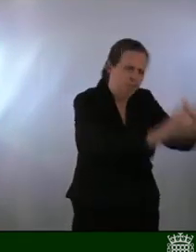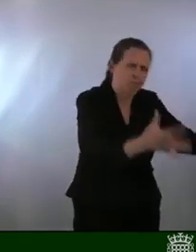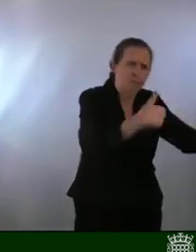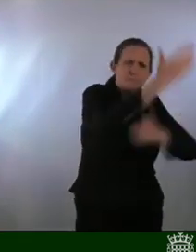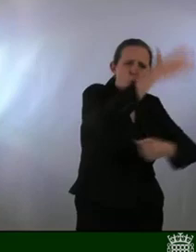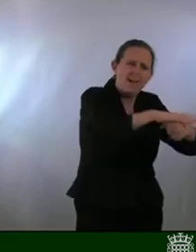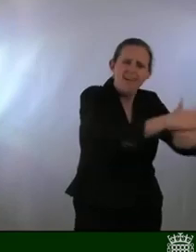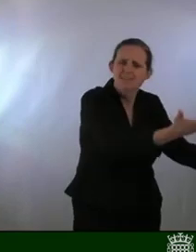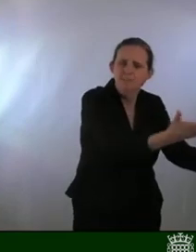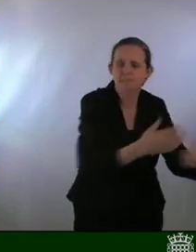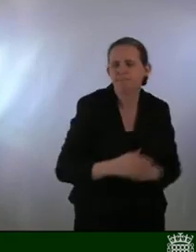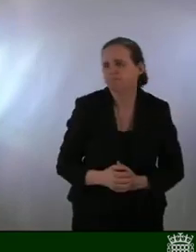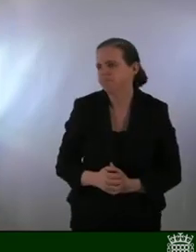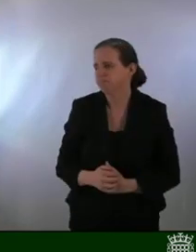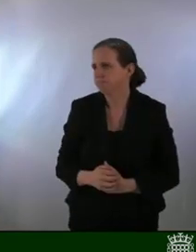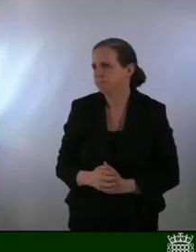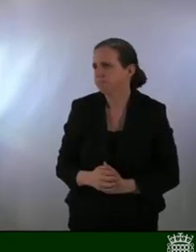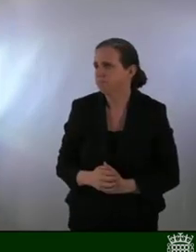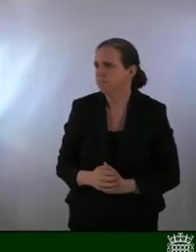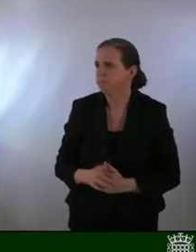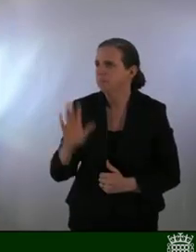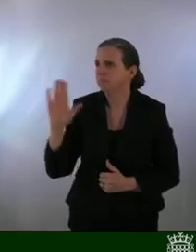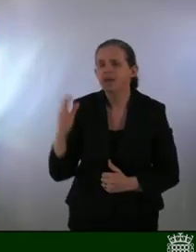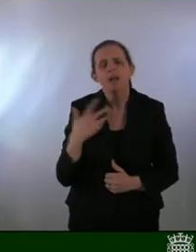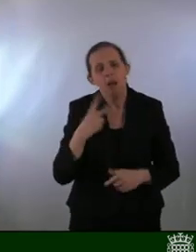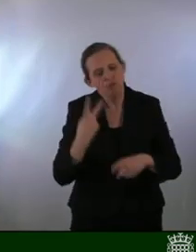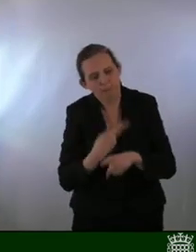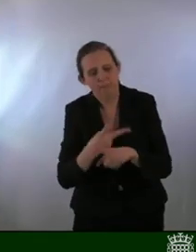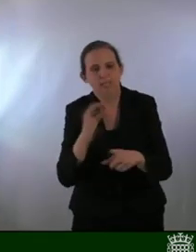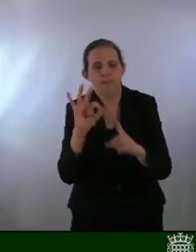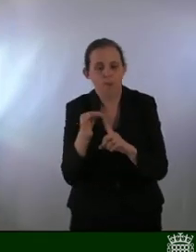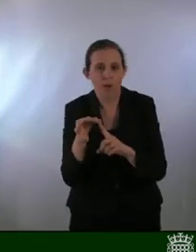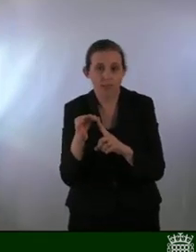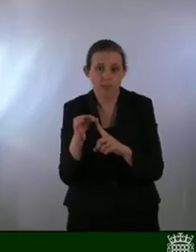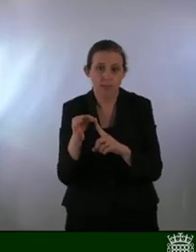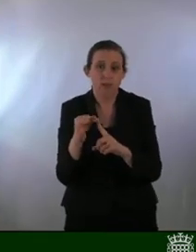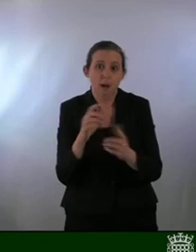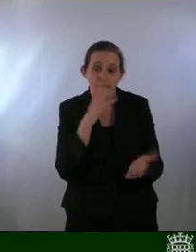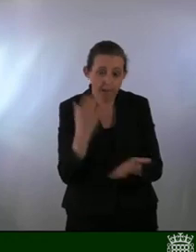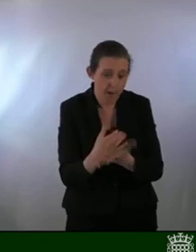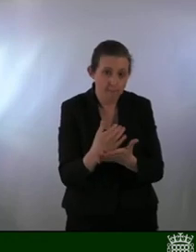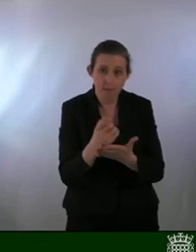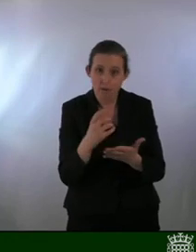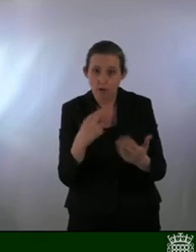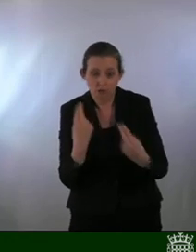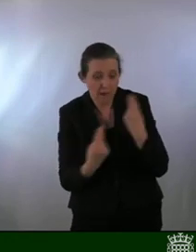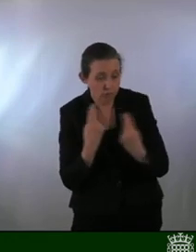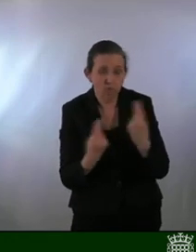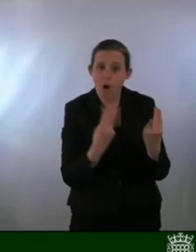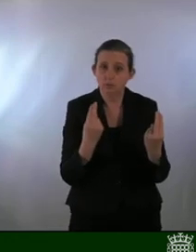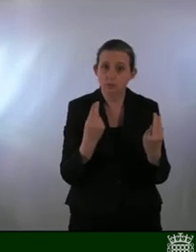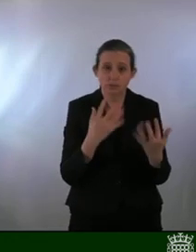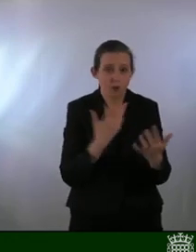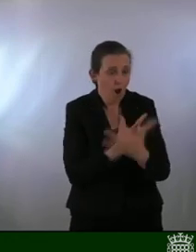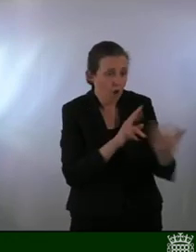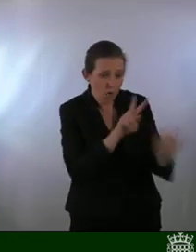Speaker. Can I repeat the point that was made by the honourable gentleman from Edinburgh about pubs and restaurants? I've been contacted by a number from the Moorlands today,